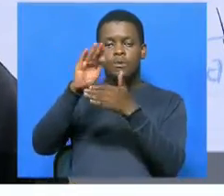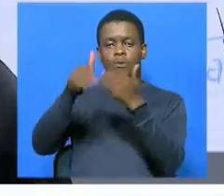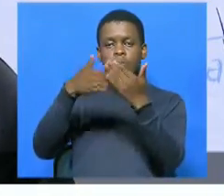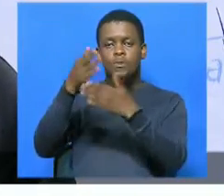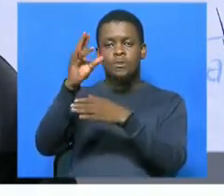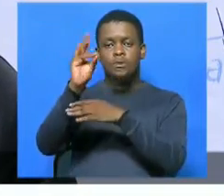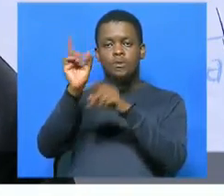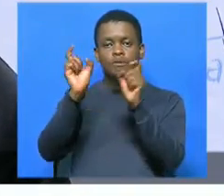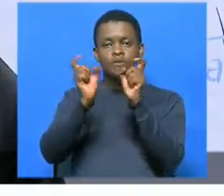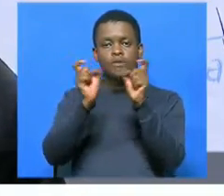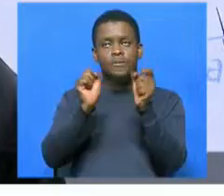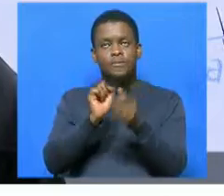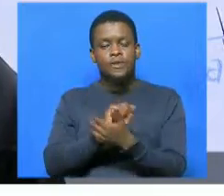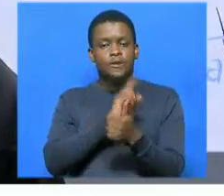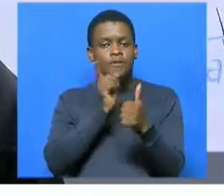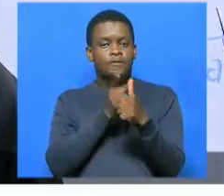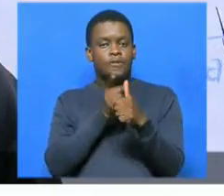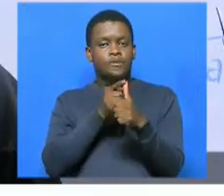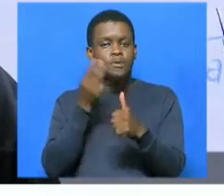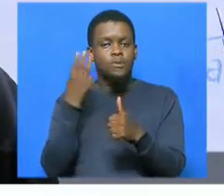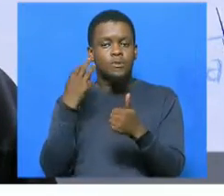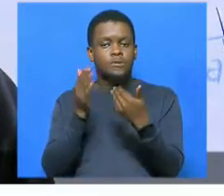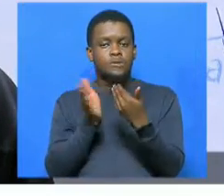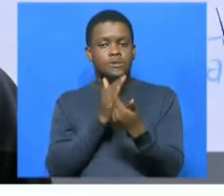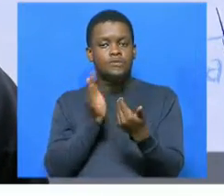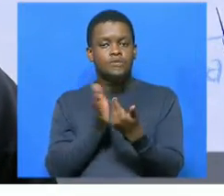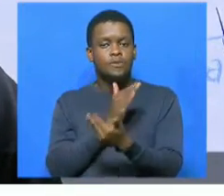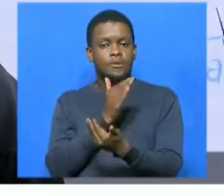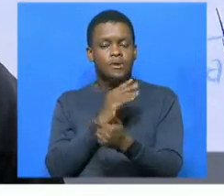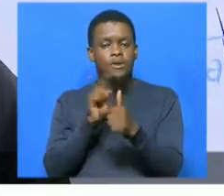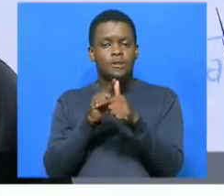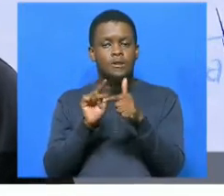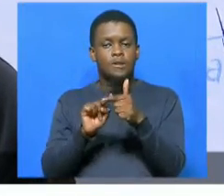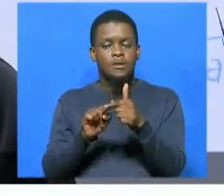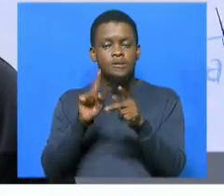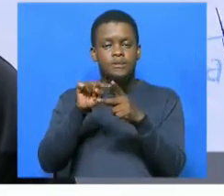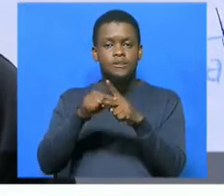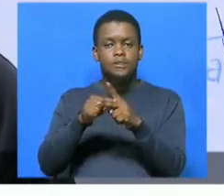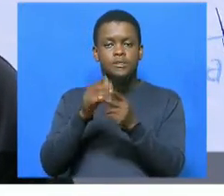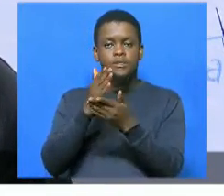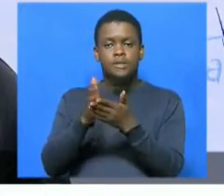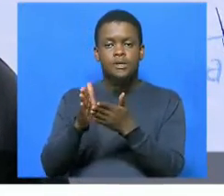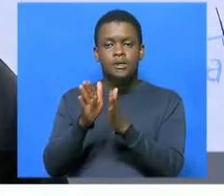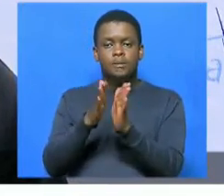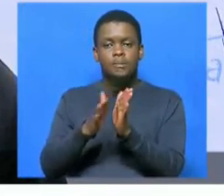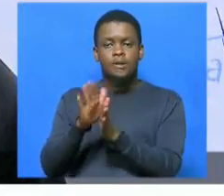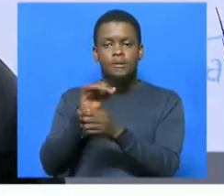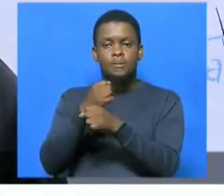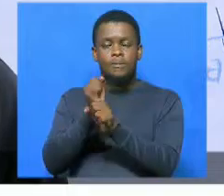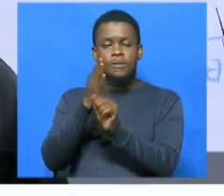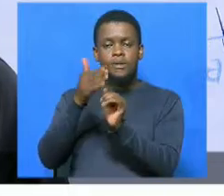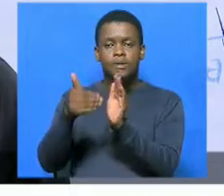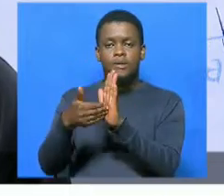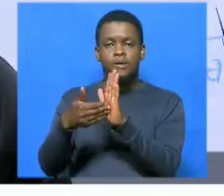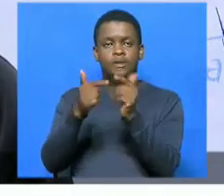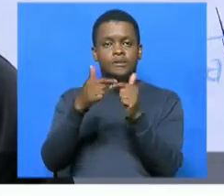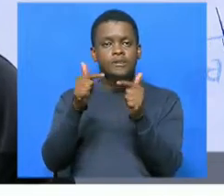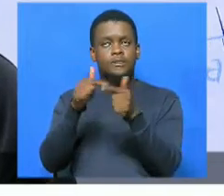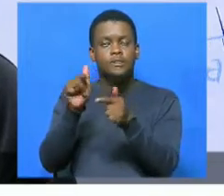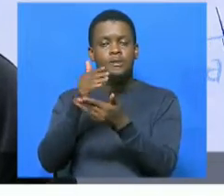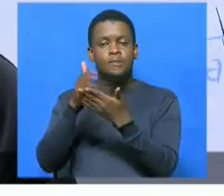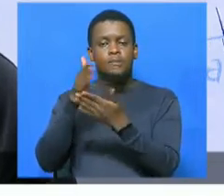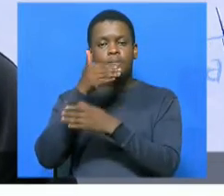The strategy was simple. I'd just get a good opening, and I'd try my